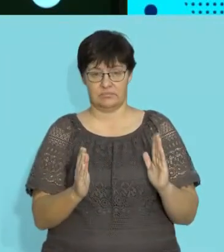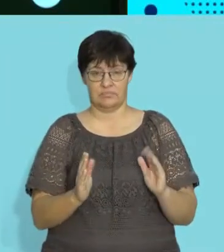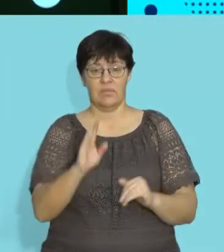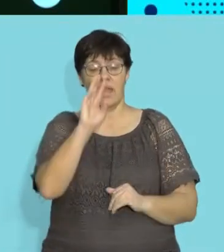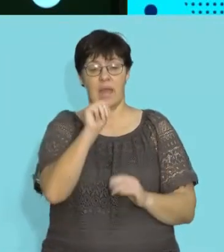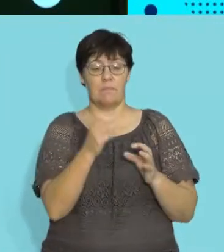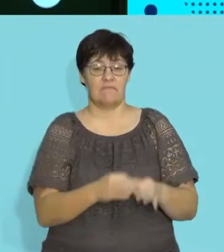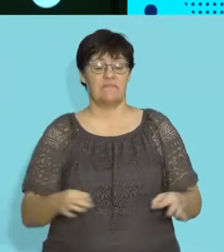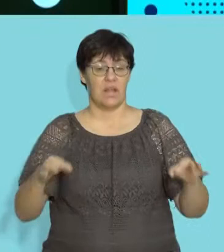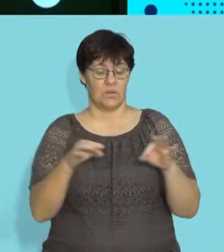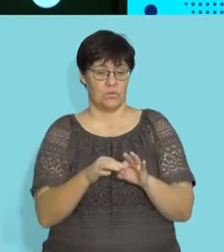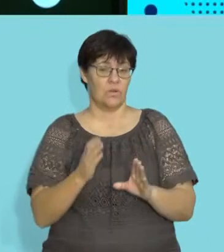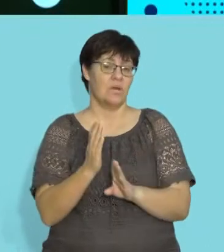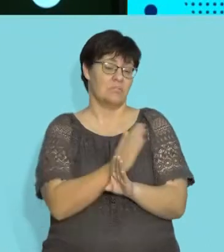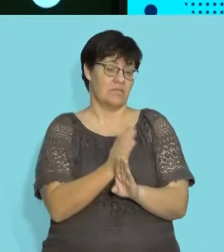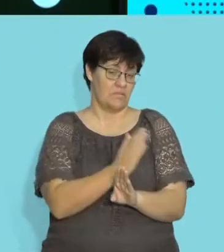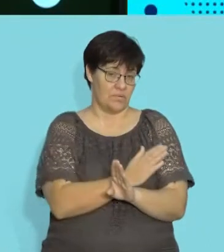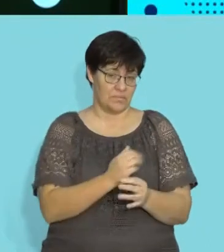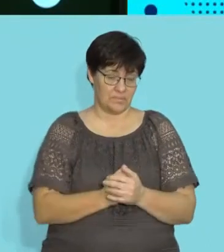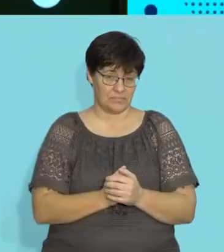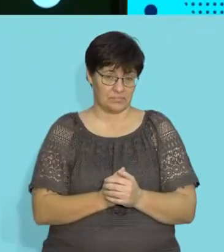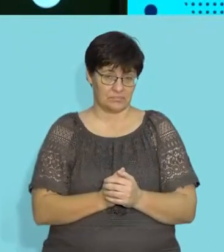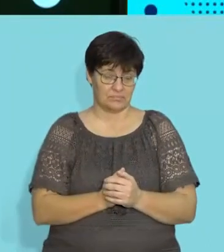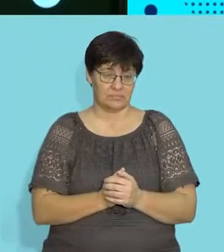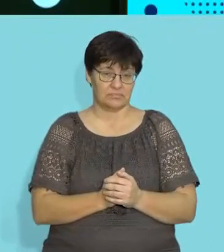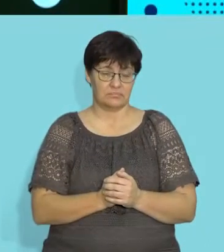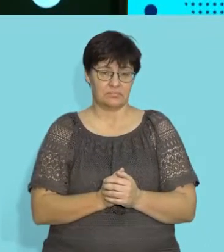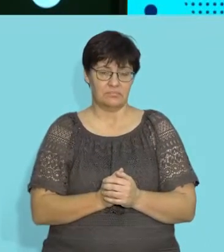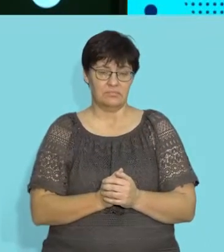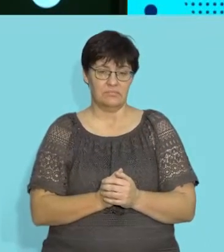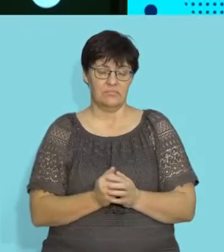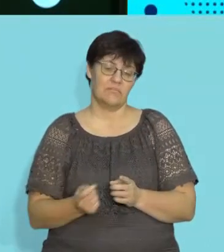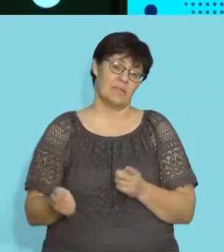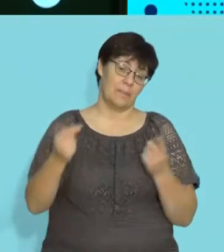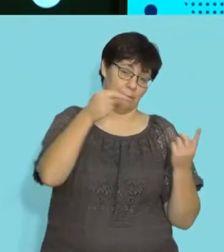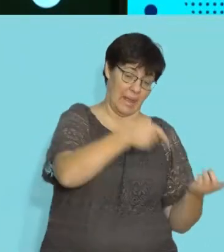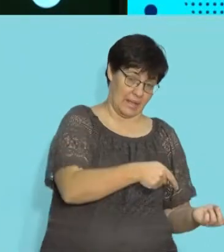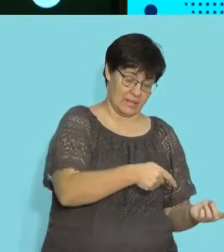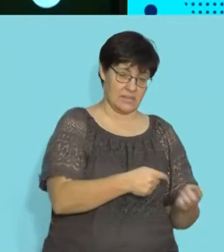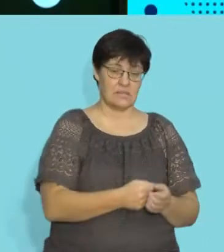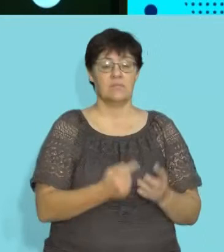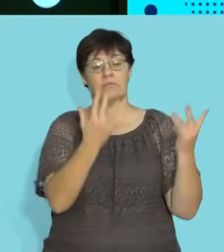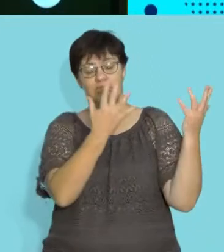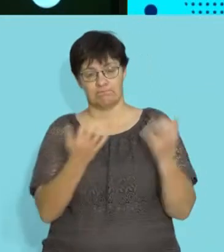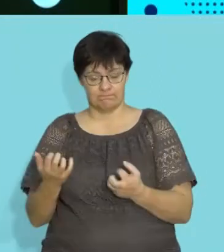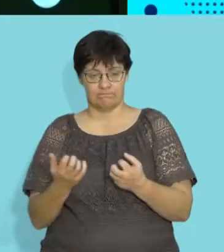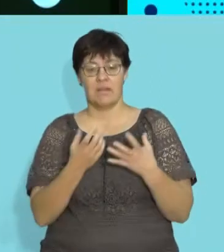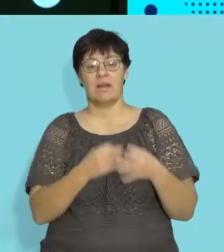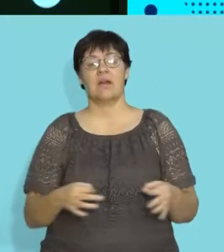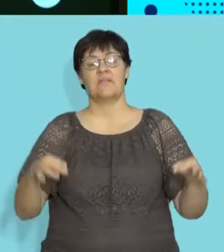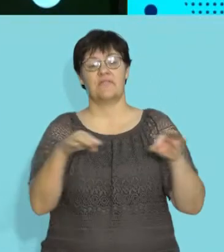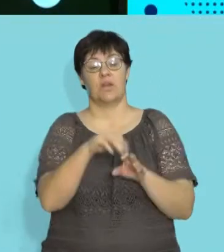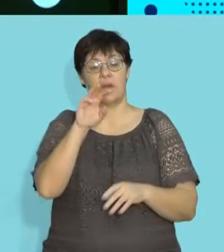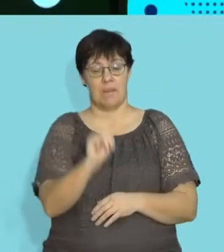m value a bit earlier on in this sum. I'm going to go back to the slide where I worked out the values